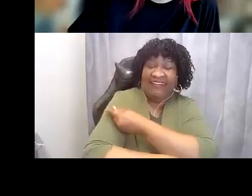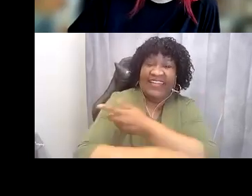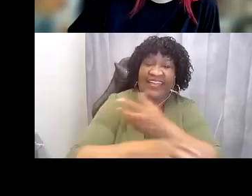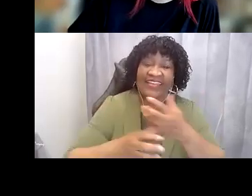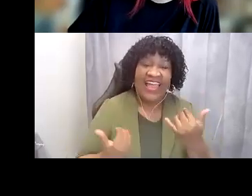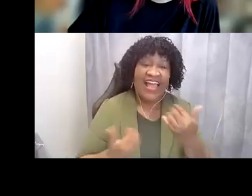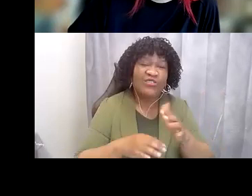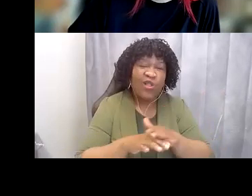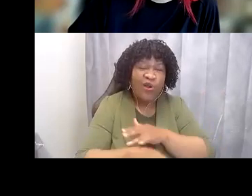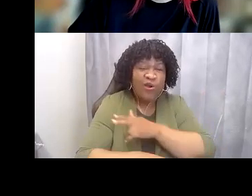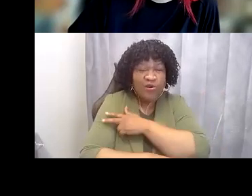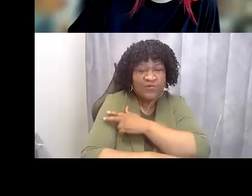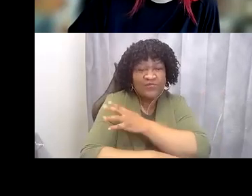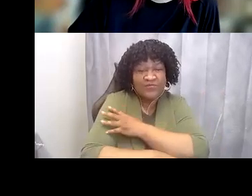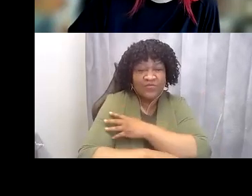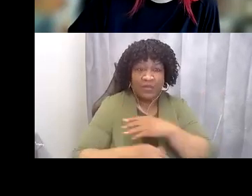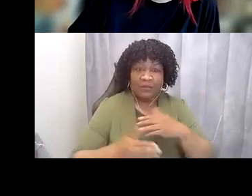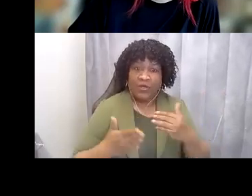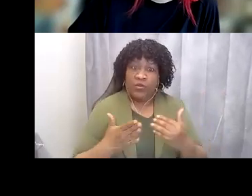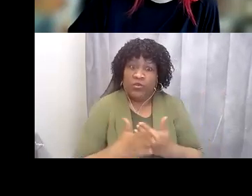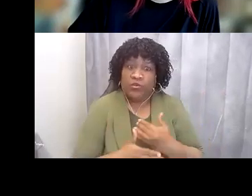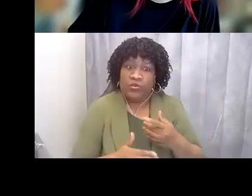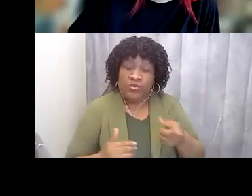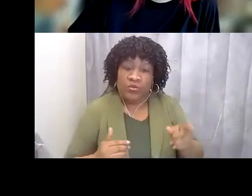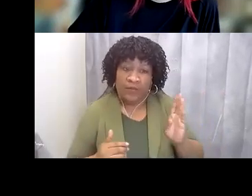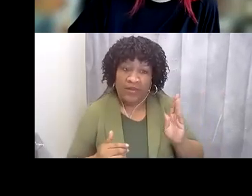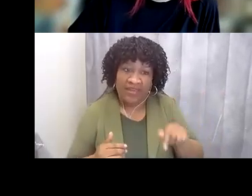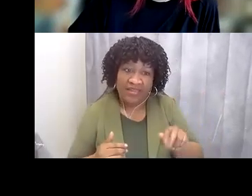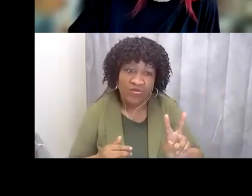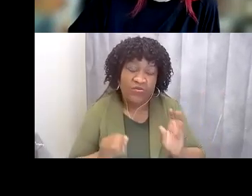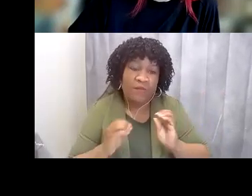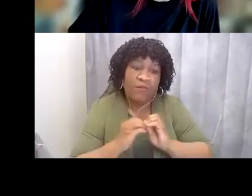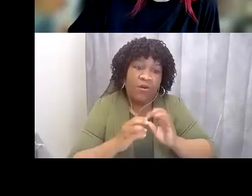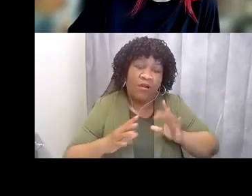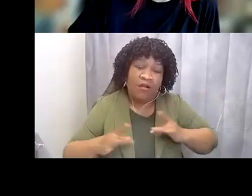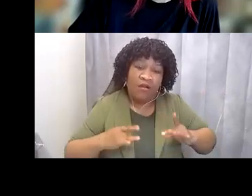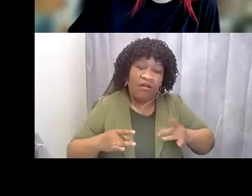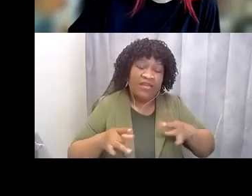with these new variants being so contagious, it is critical that people get boosted.